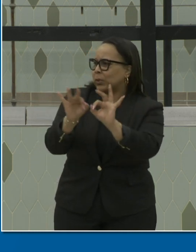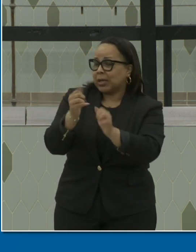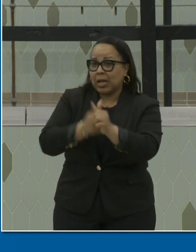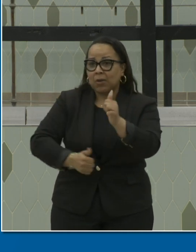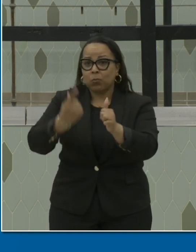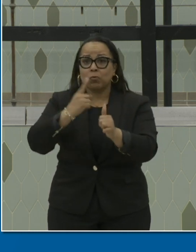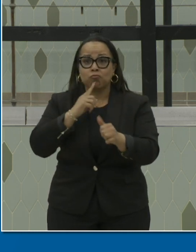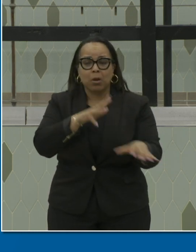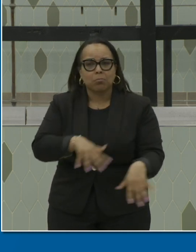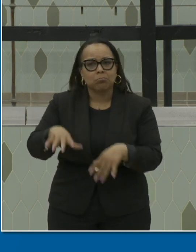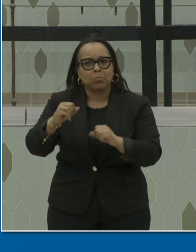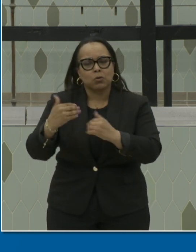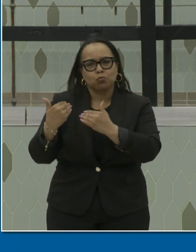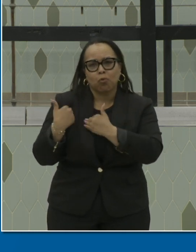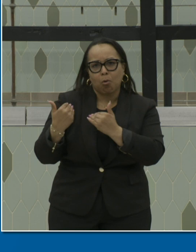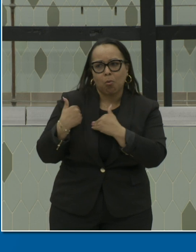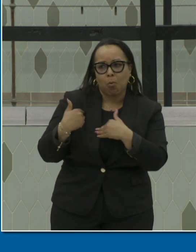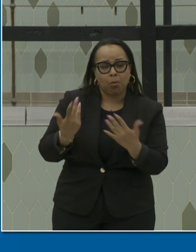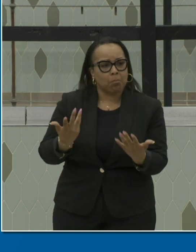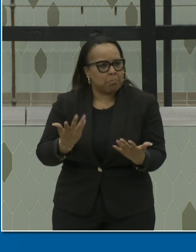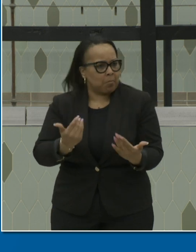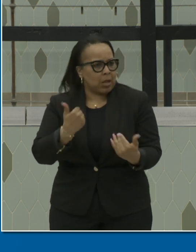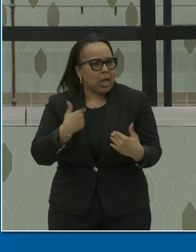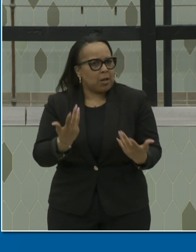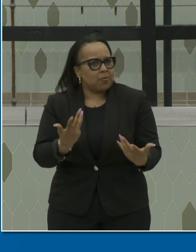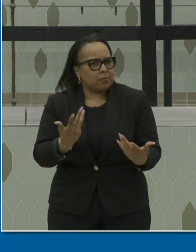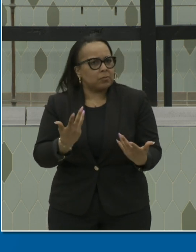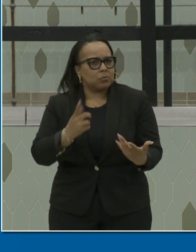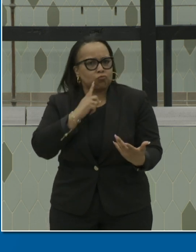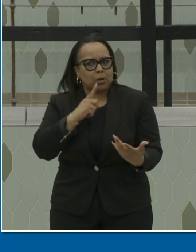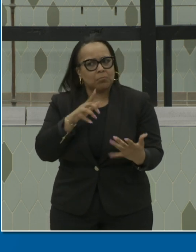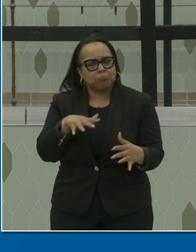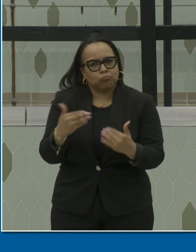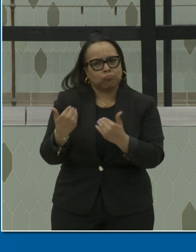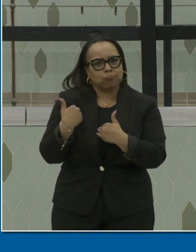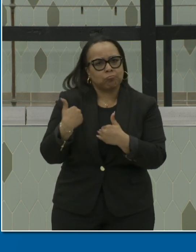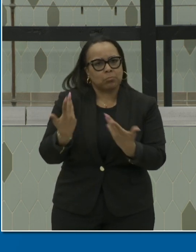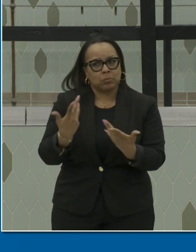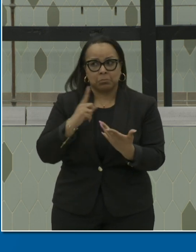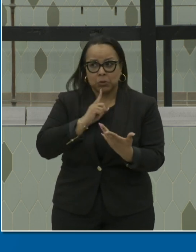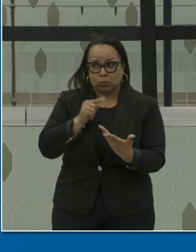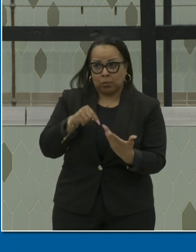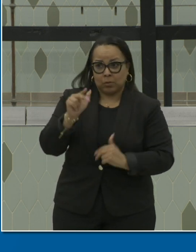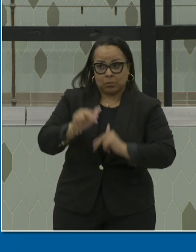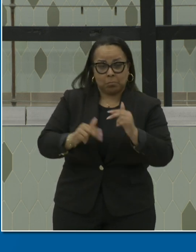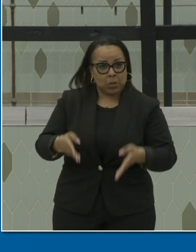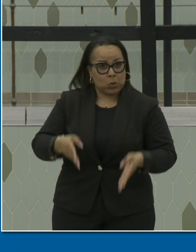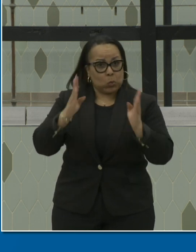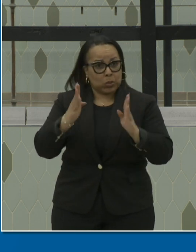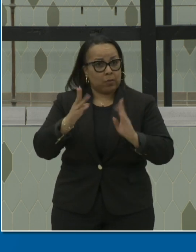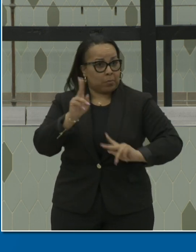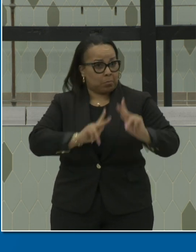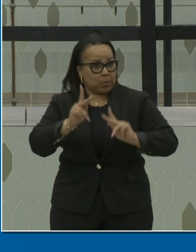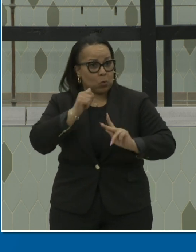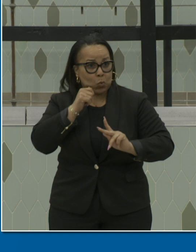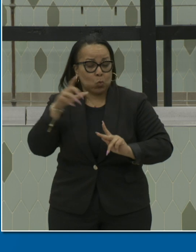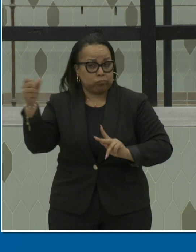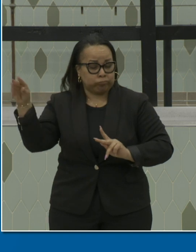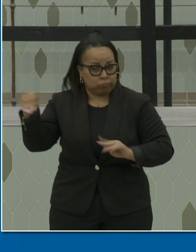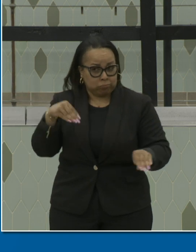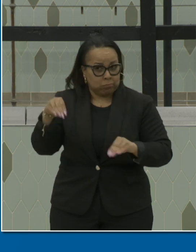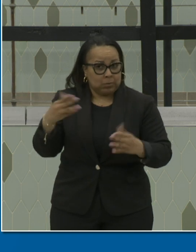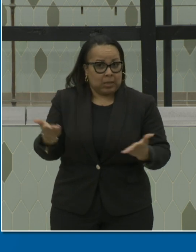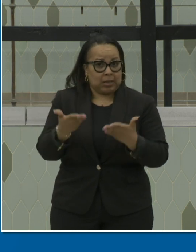Everyone plays a role. Everyone has a responsibility to make sure that this building and the people that will be living